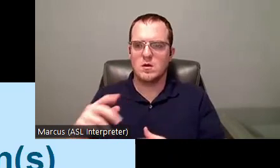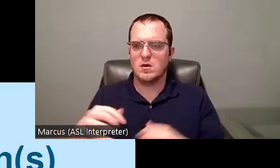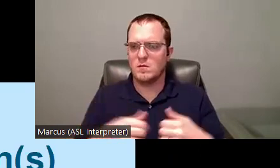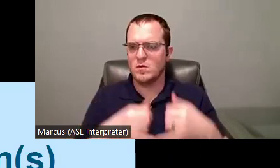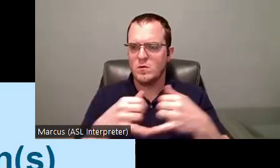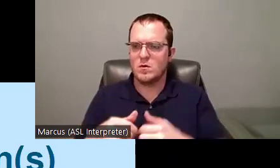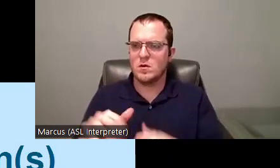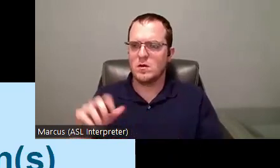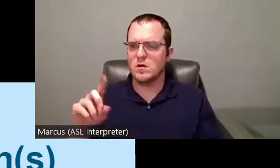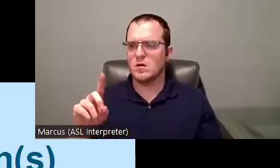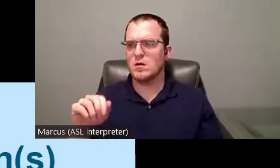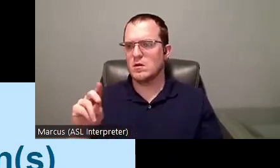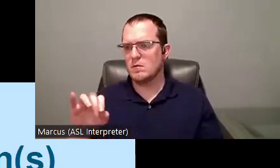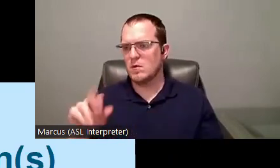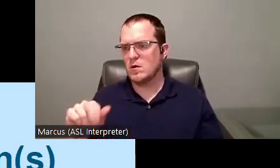DeMar Carter.